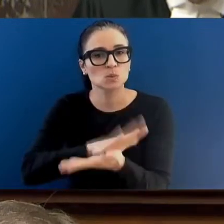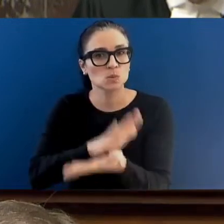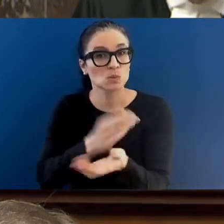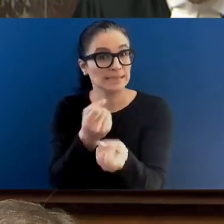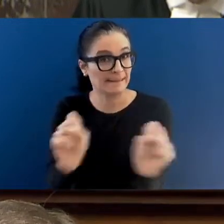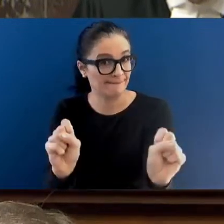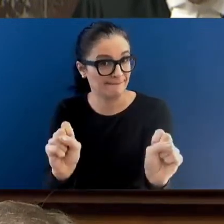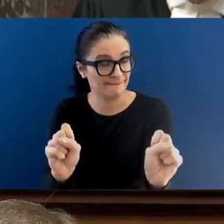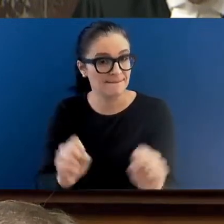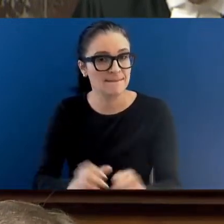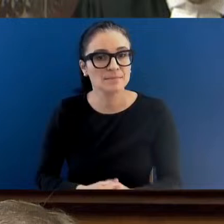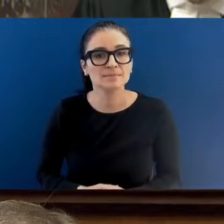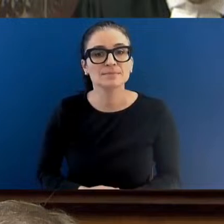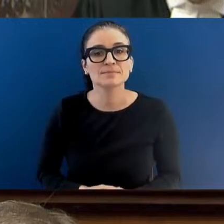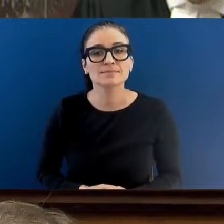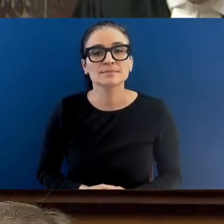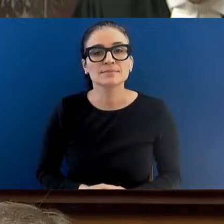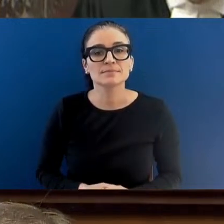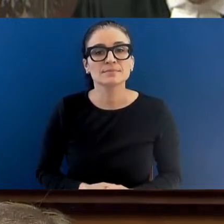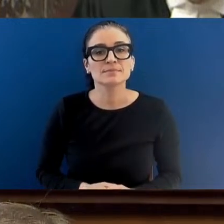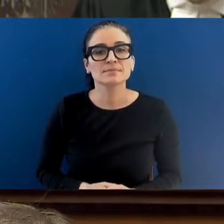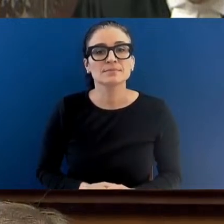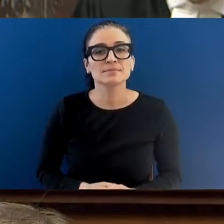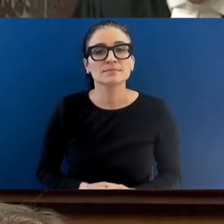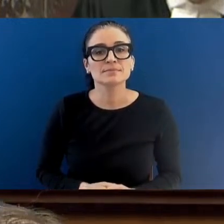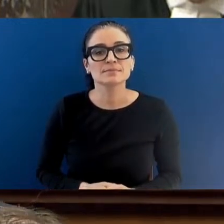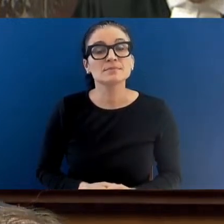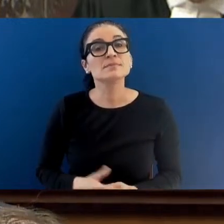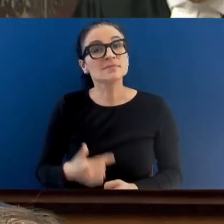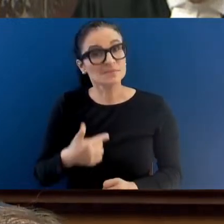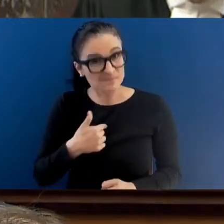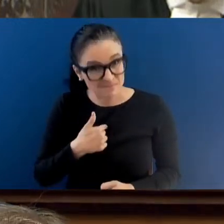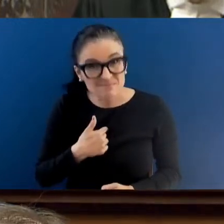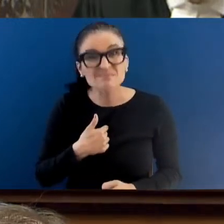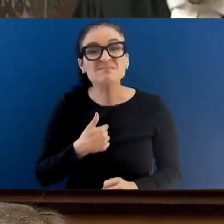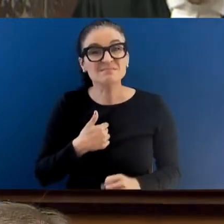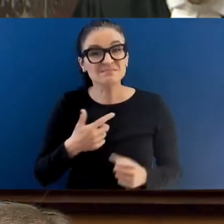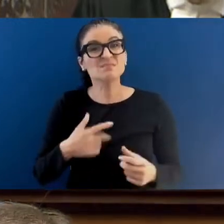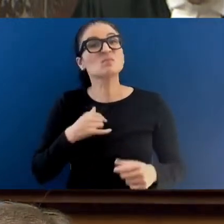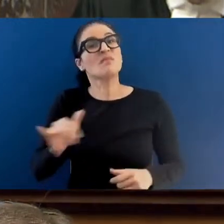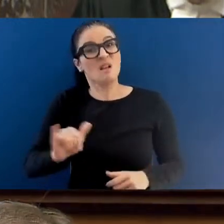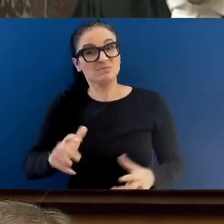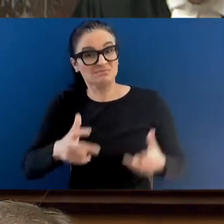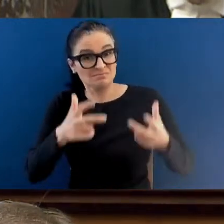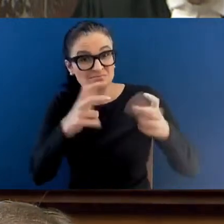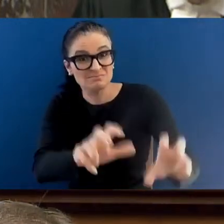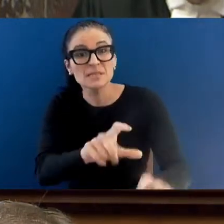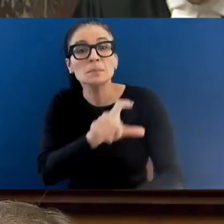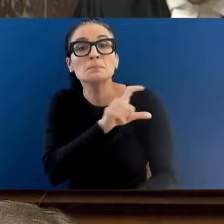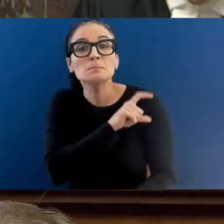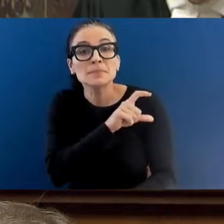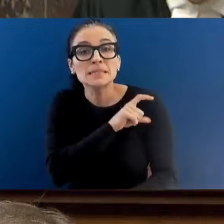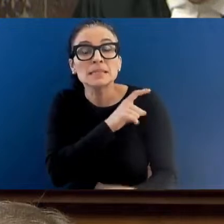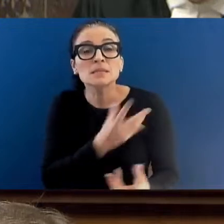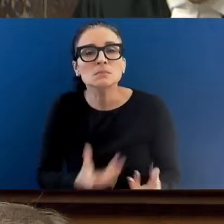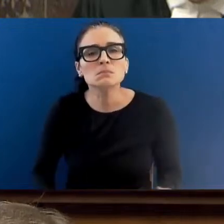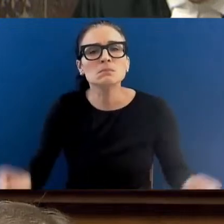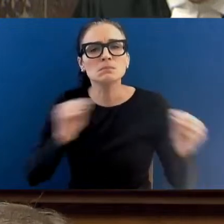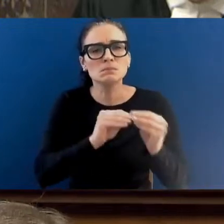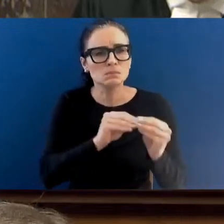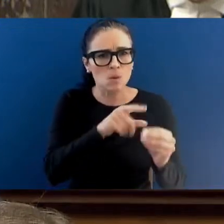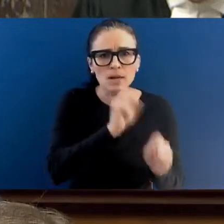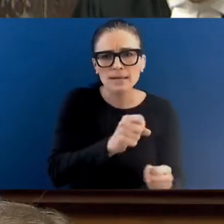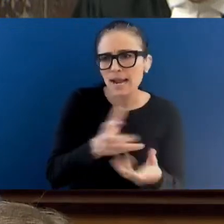Mr. Speaker, we understand we need to use every tool in our toolkit to address hate in this province, and we are doing that and will continue to do